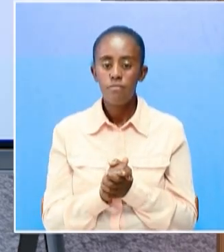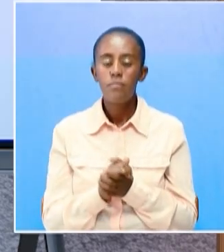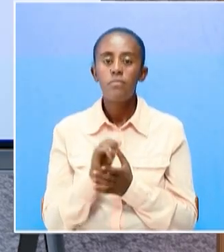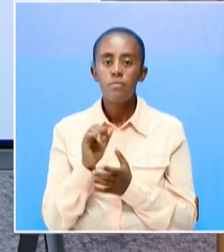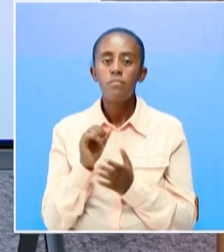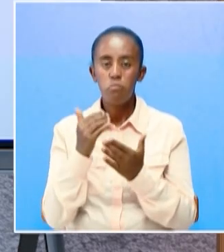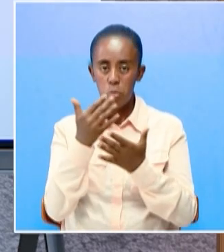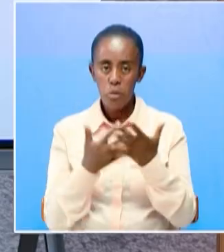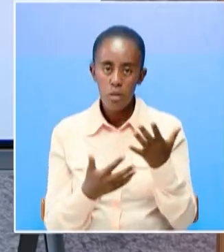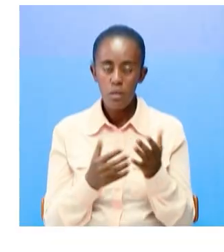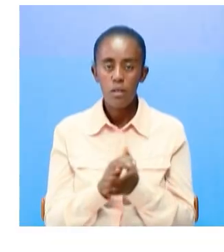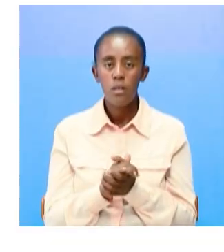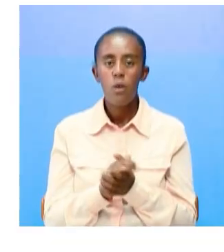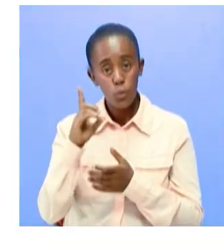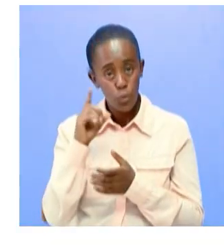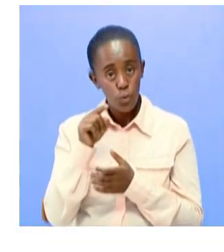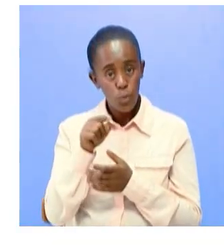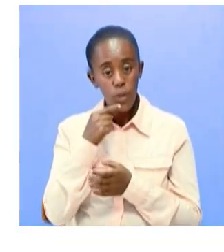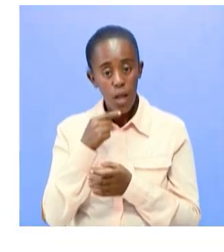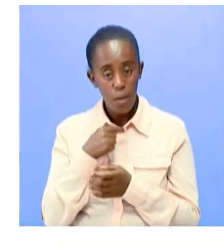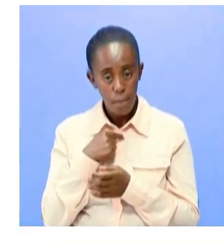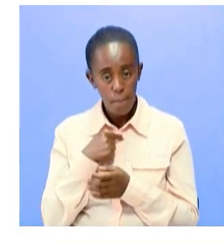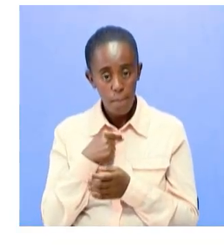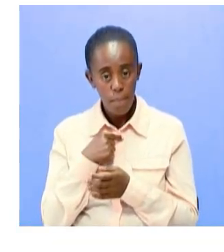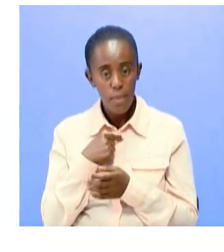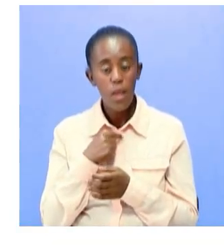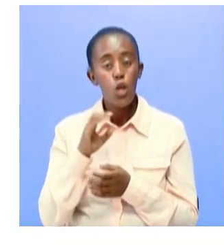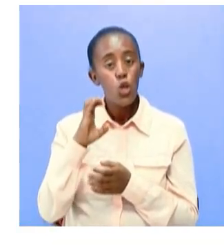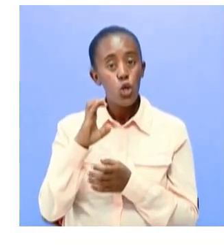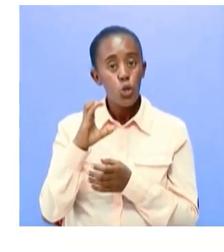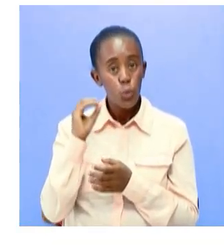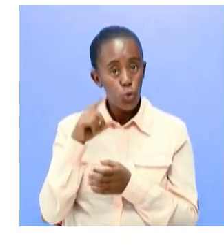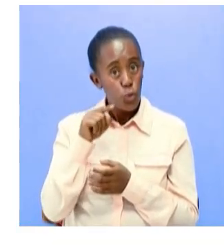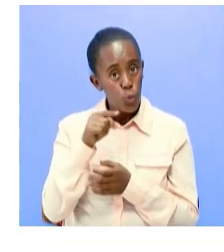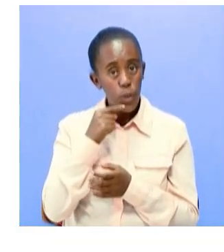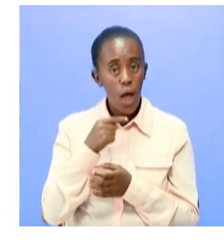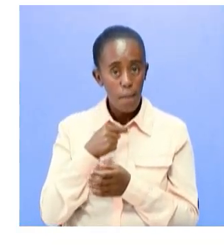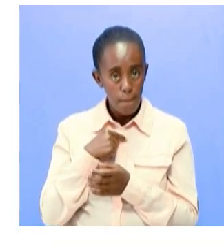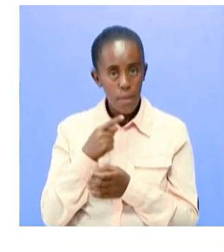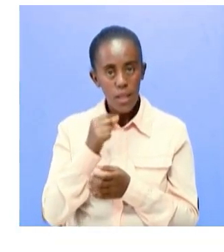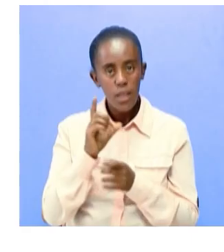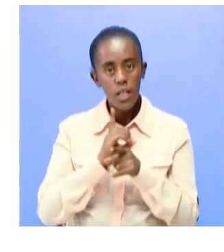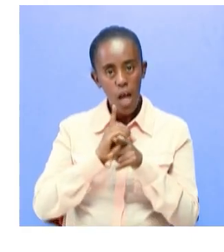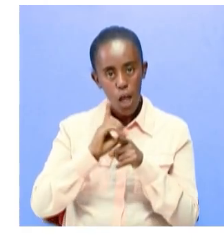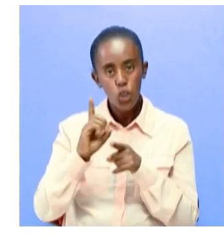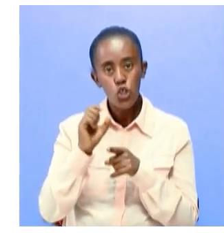Here, what about these expressions? Could you tell me the direction